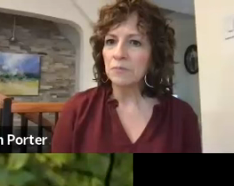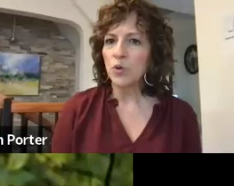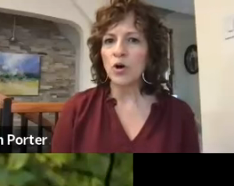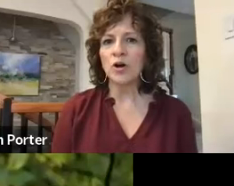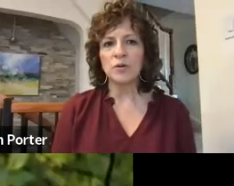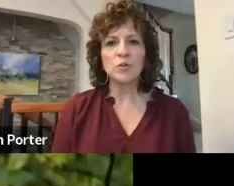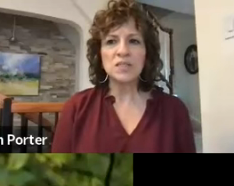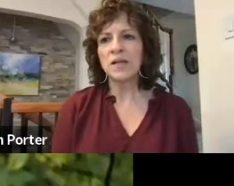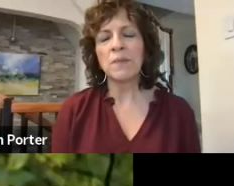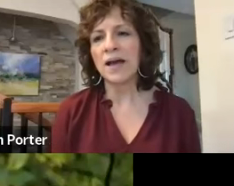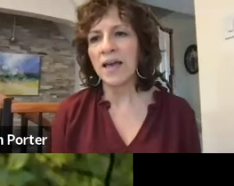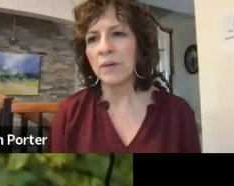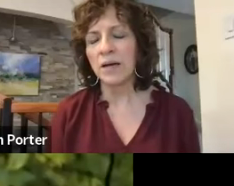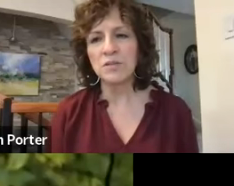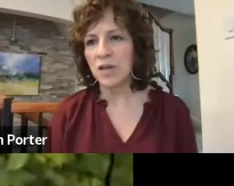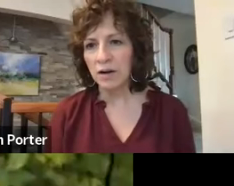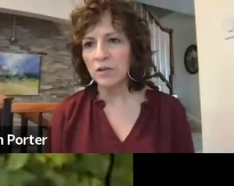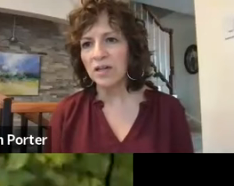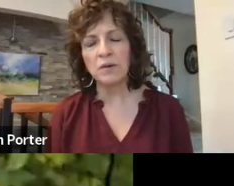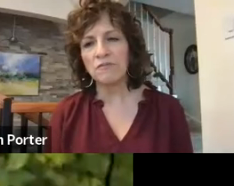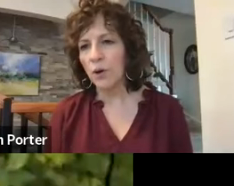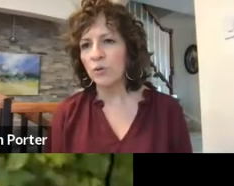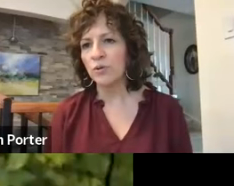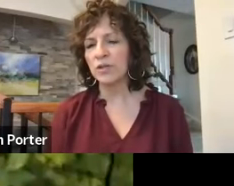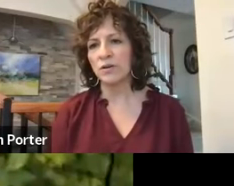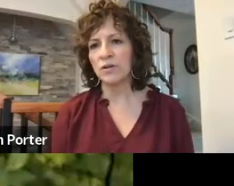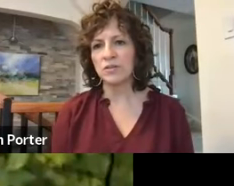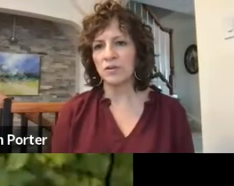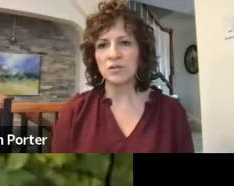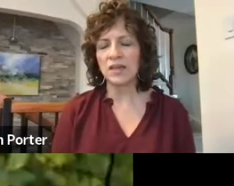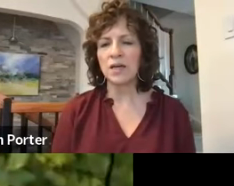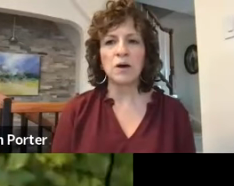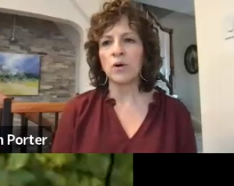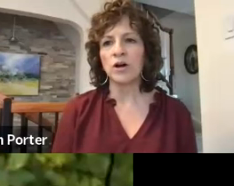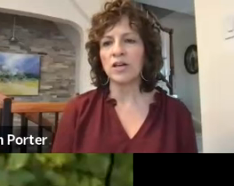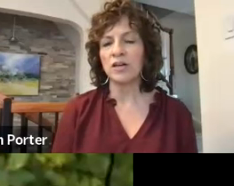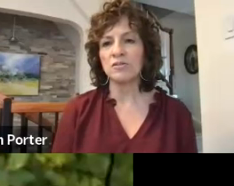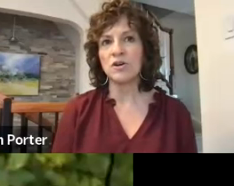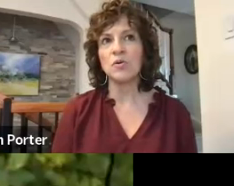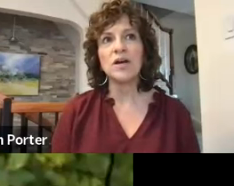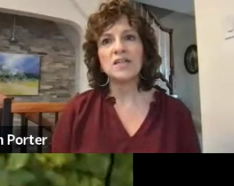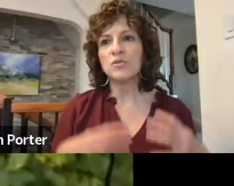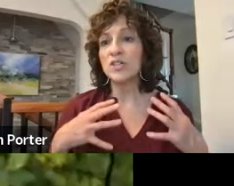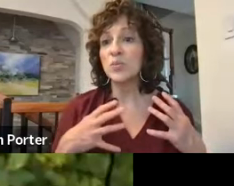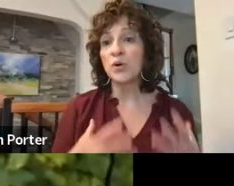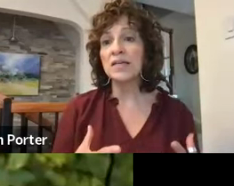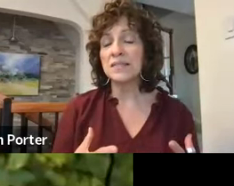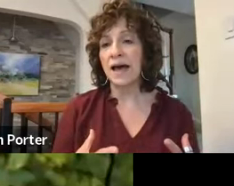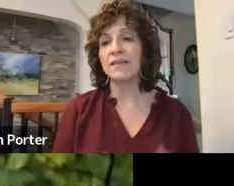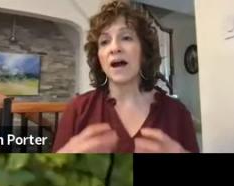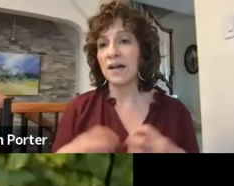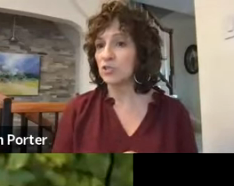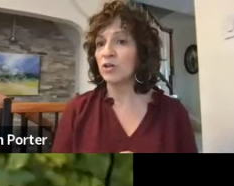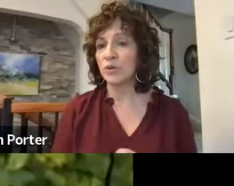me? Or who wants to play backgammon? I'm so tired of looking at my phone or thinking about work, So to